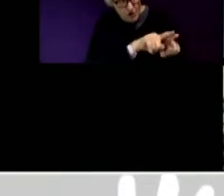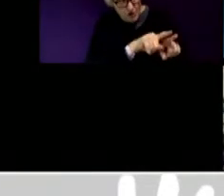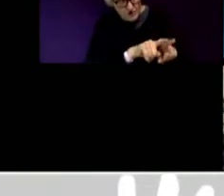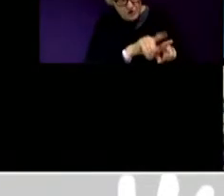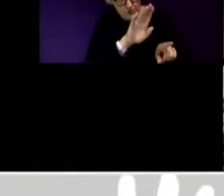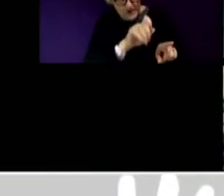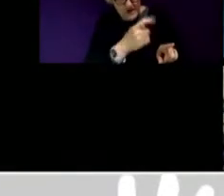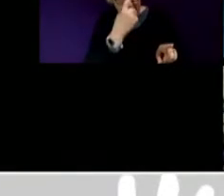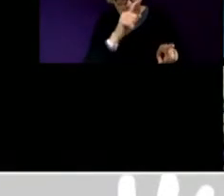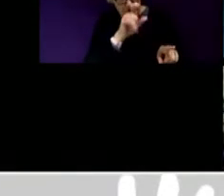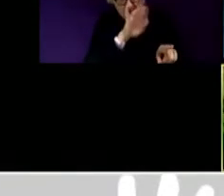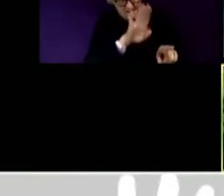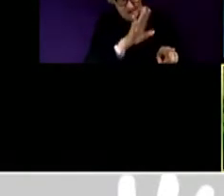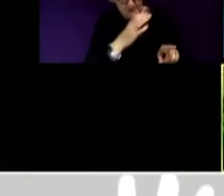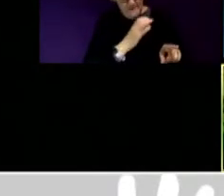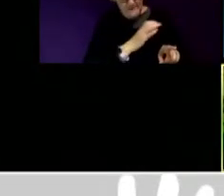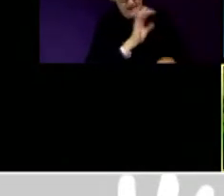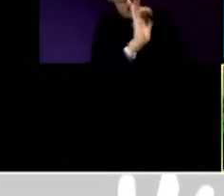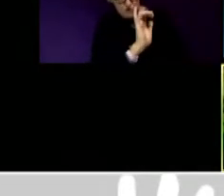too?